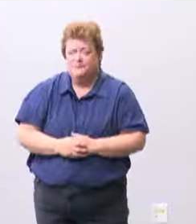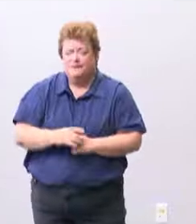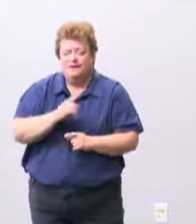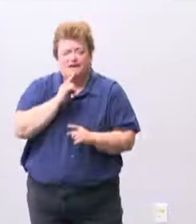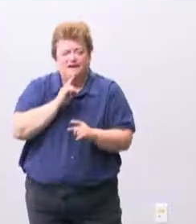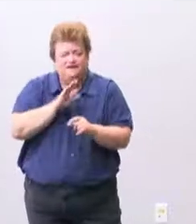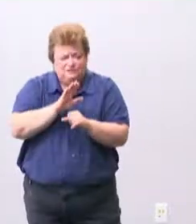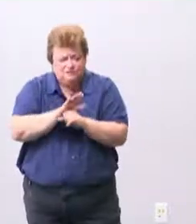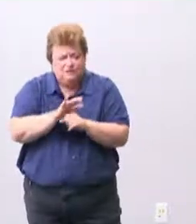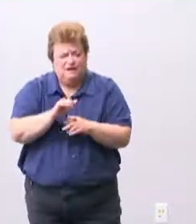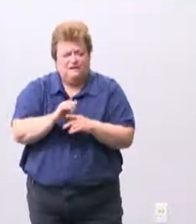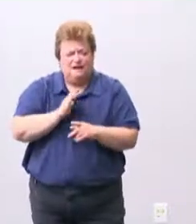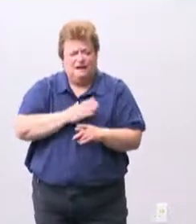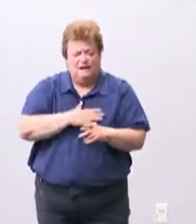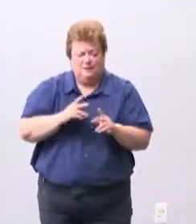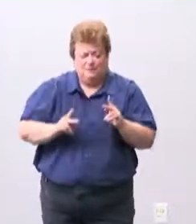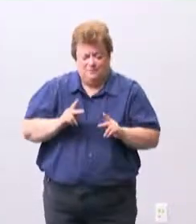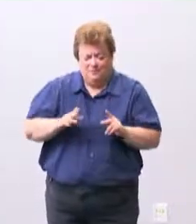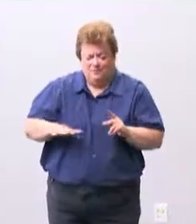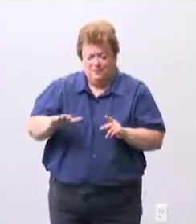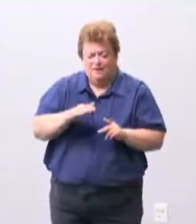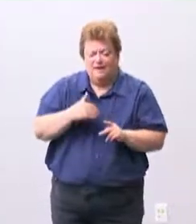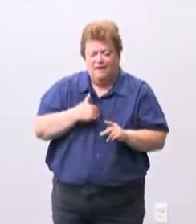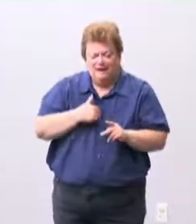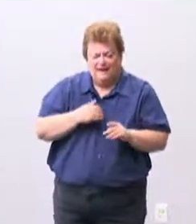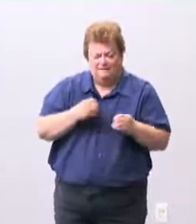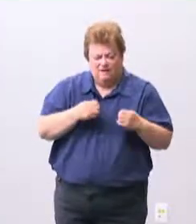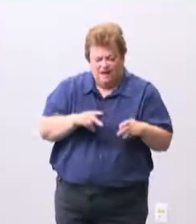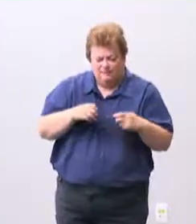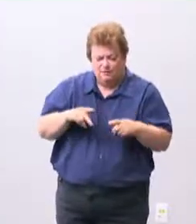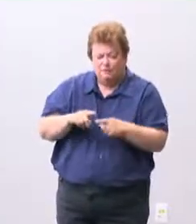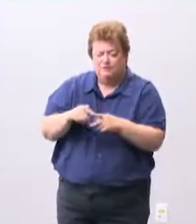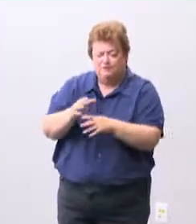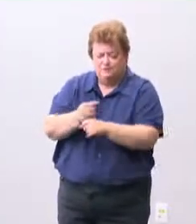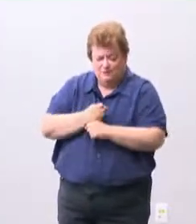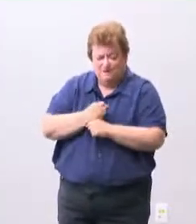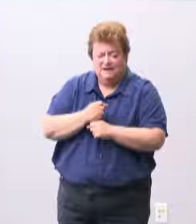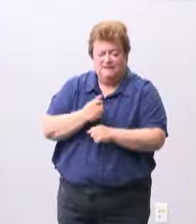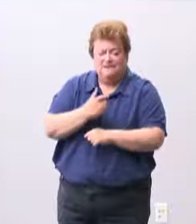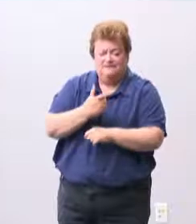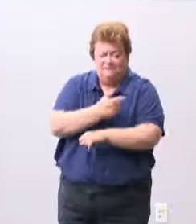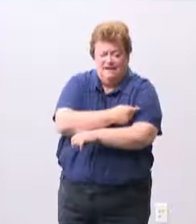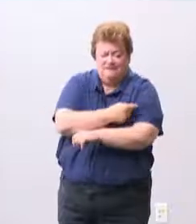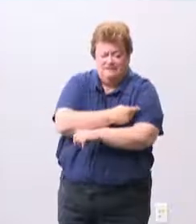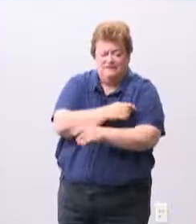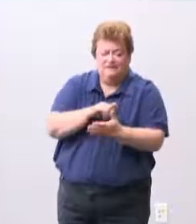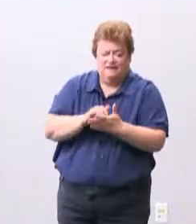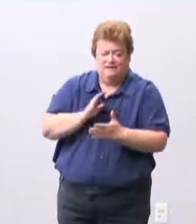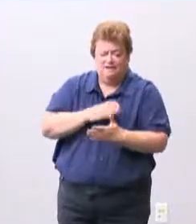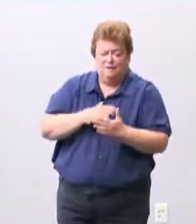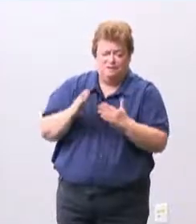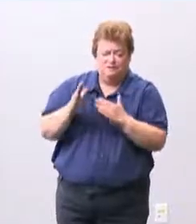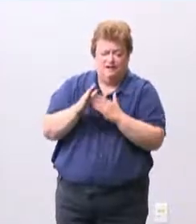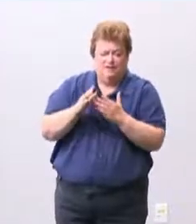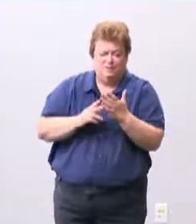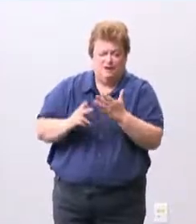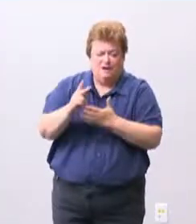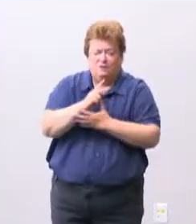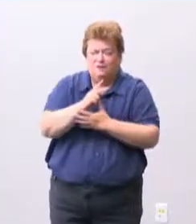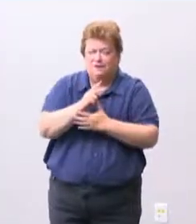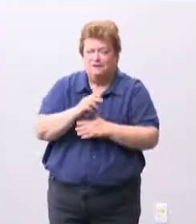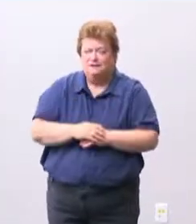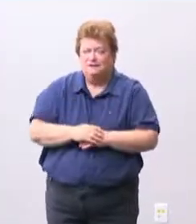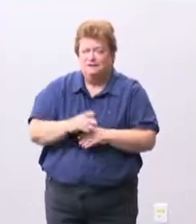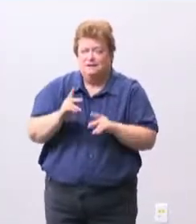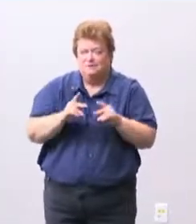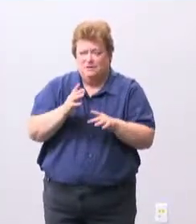Ensuring that our residents have ongoing and convenient opportunities to receive vaccine remains a top priority. People in our community are